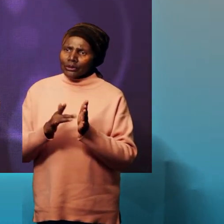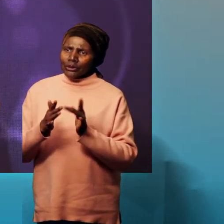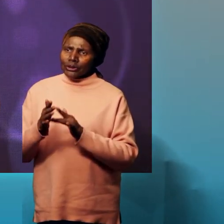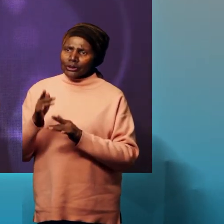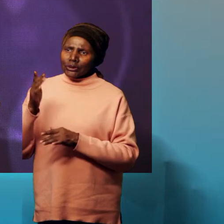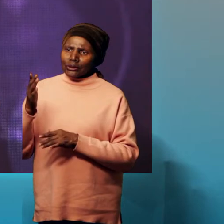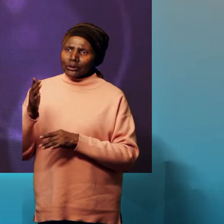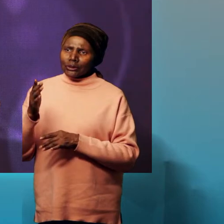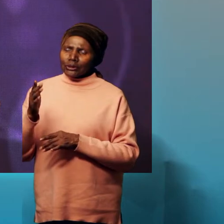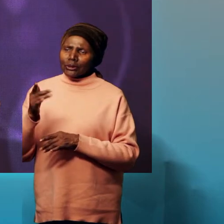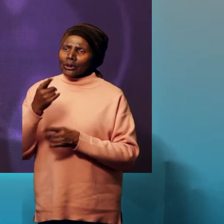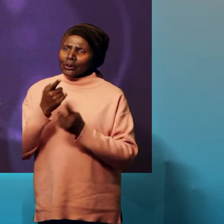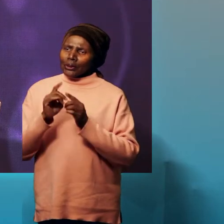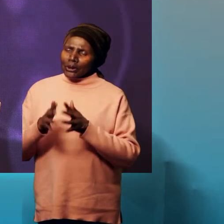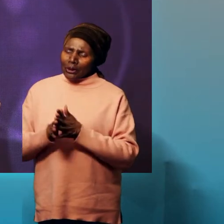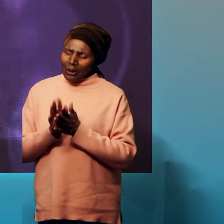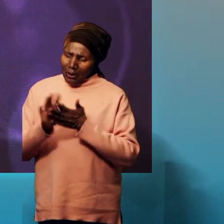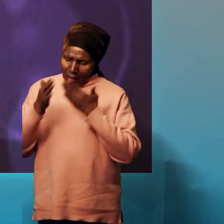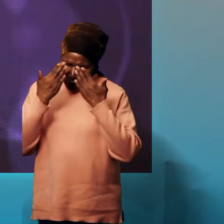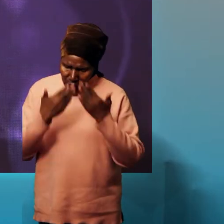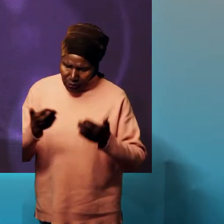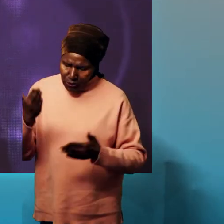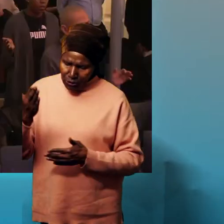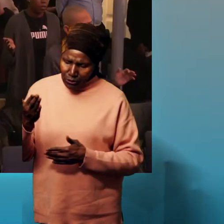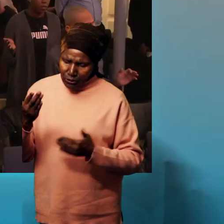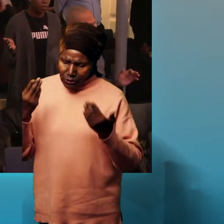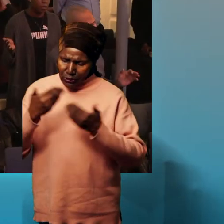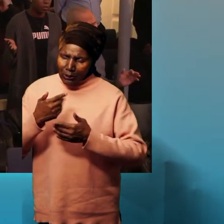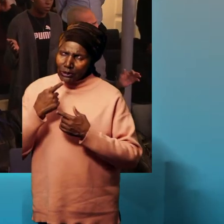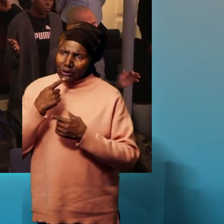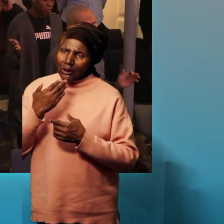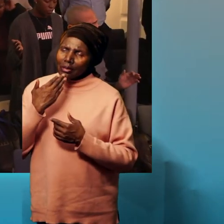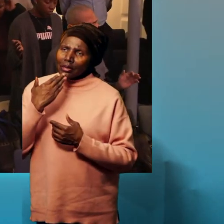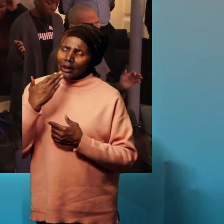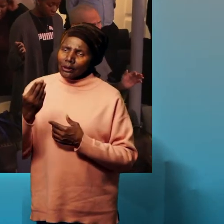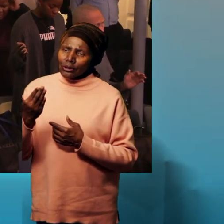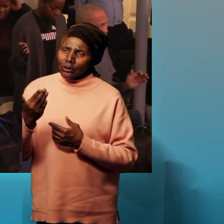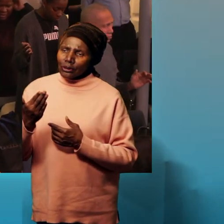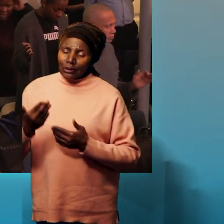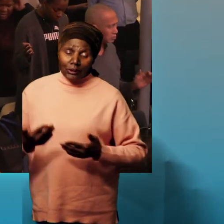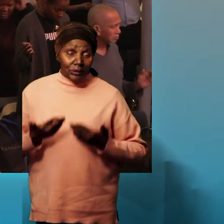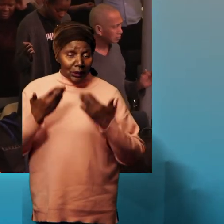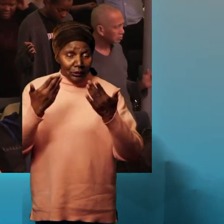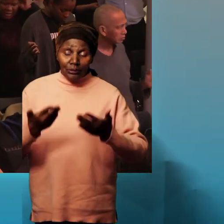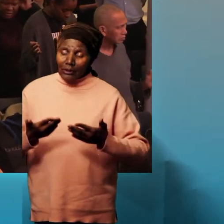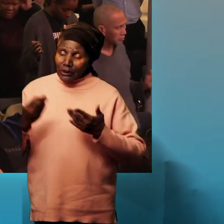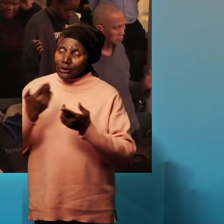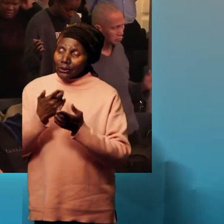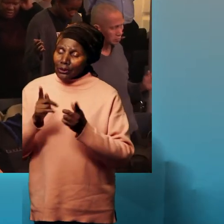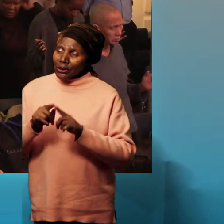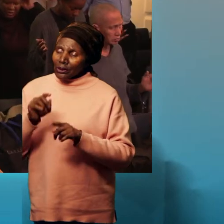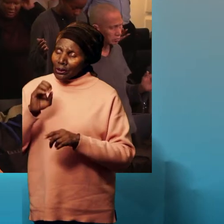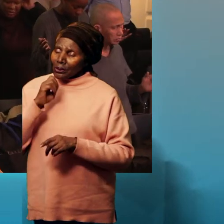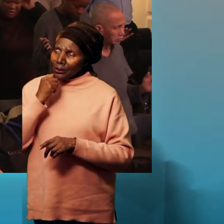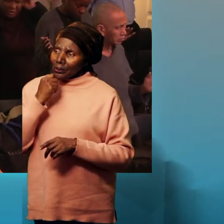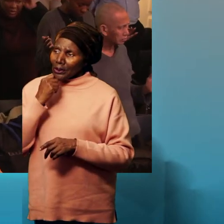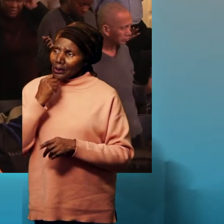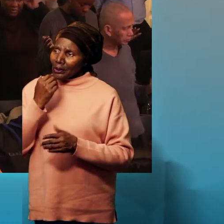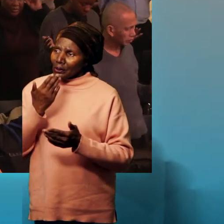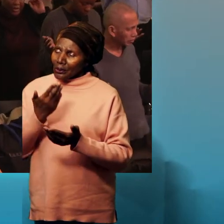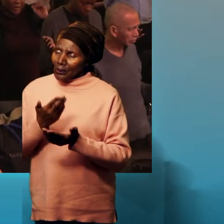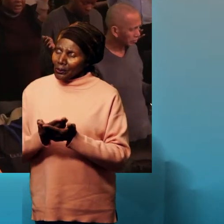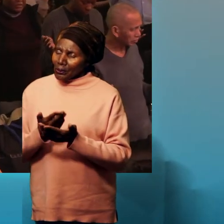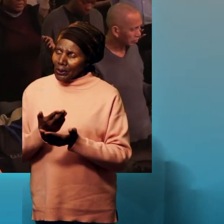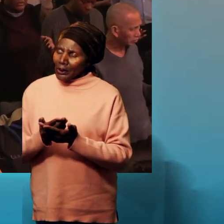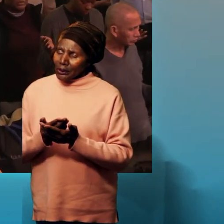tonight, Lord, and we say thank you. And we say thank you, Lord, that the sacrifices that we will be making, Lord God, will be pleasing in your